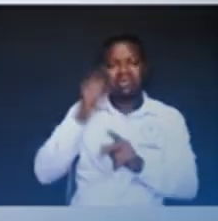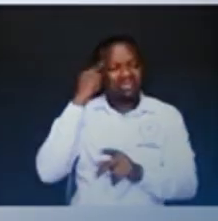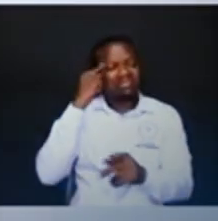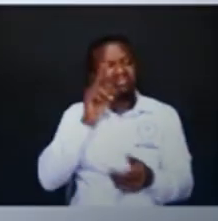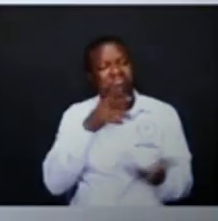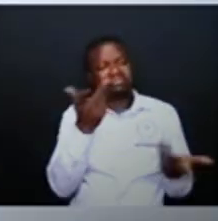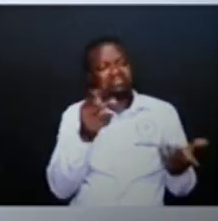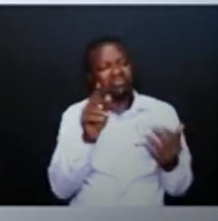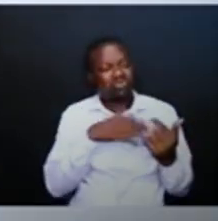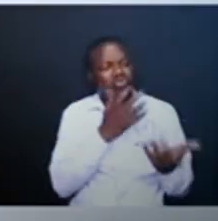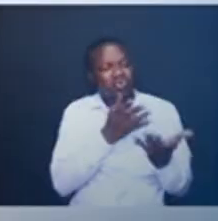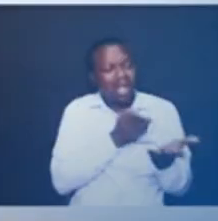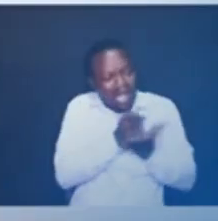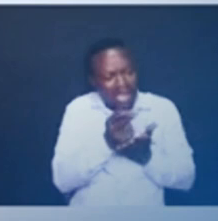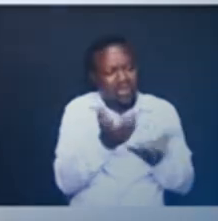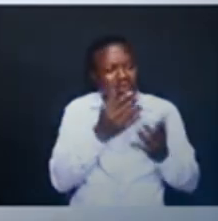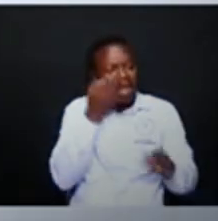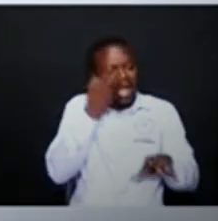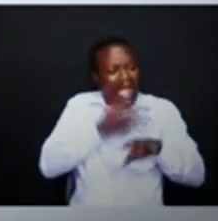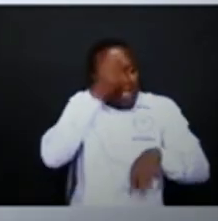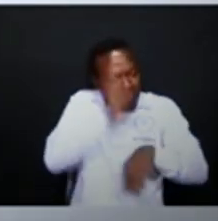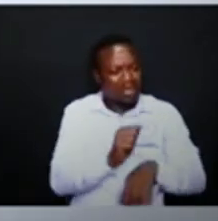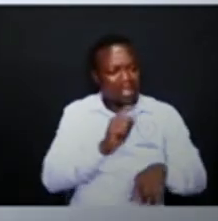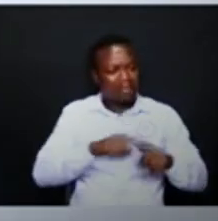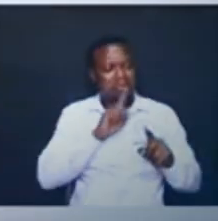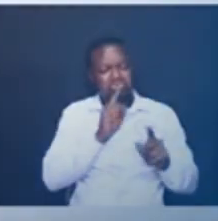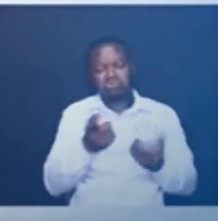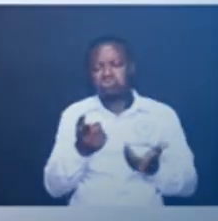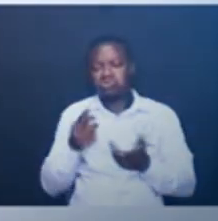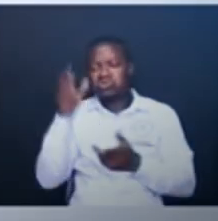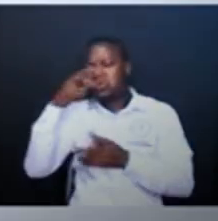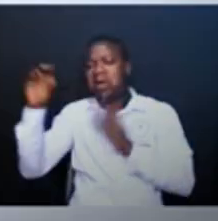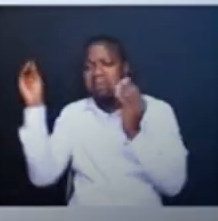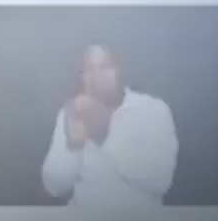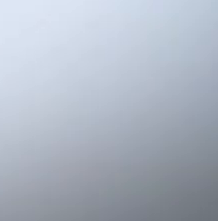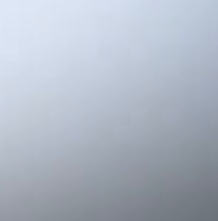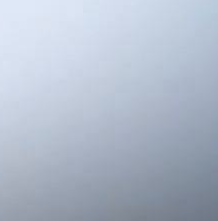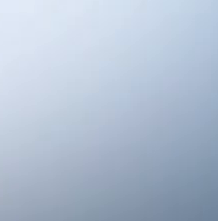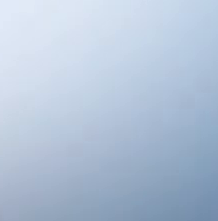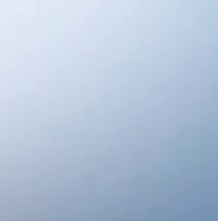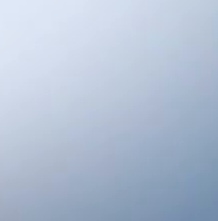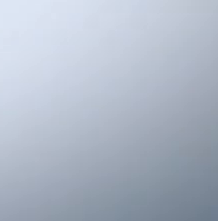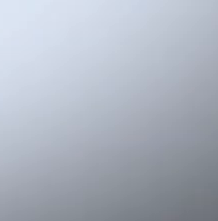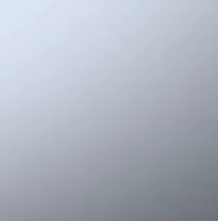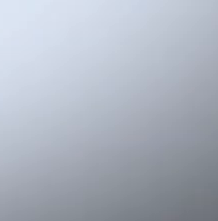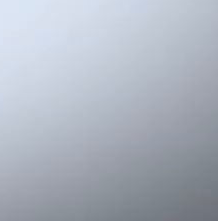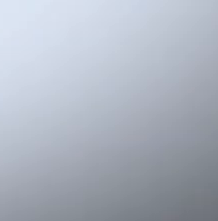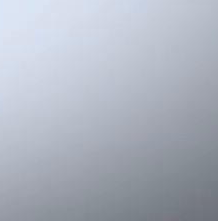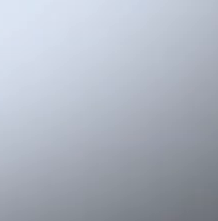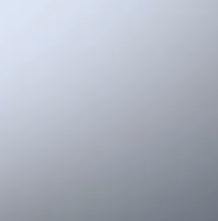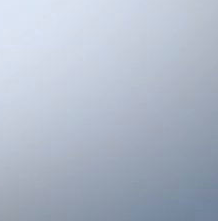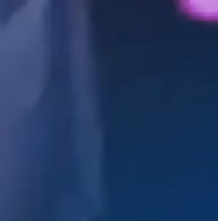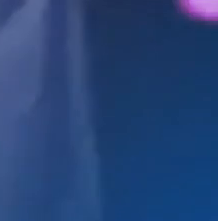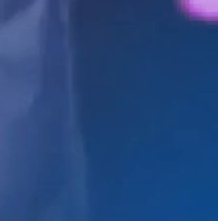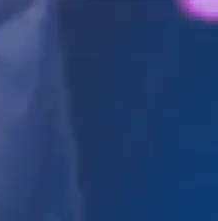Because you are trying to be honest. Meanwhile, those who are corrupt are buying the vehicles and they are